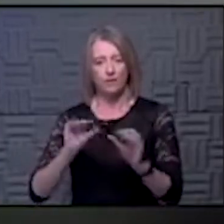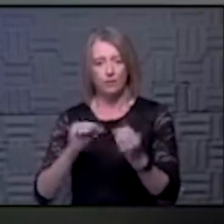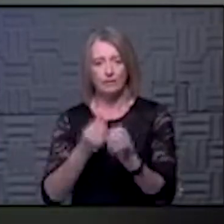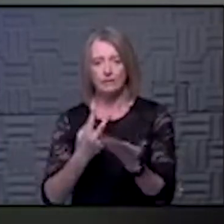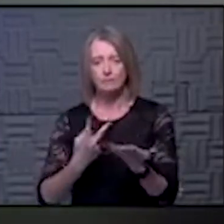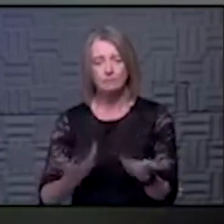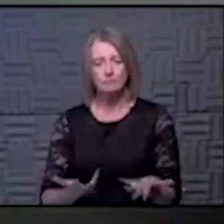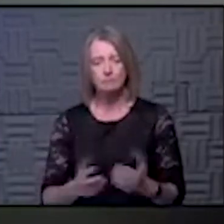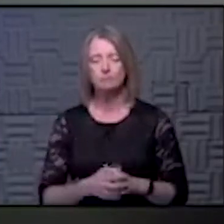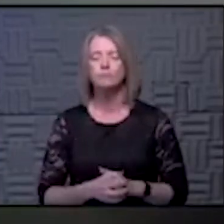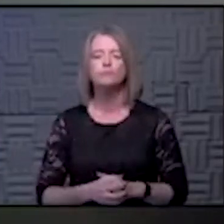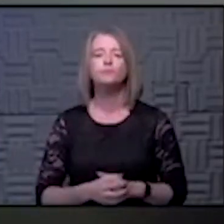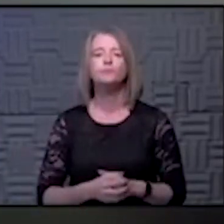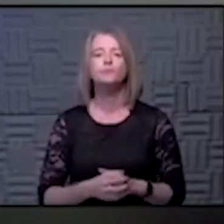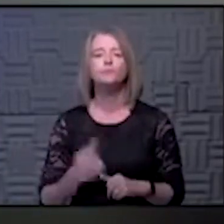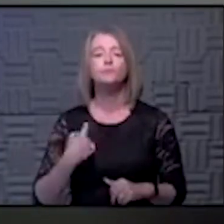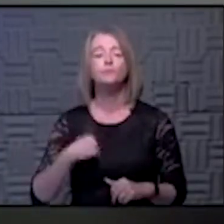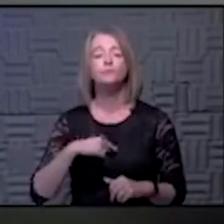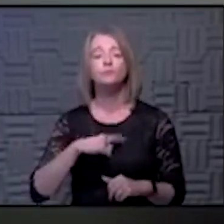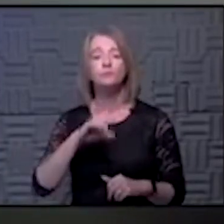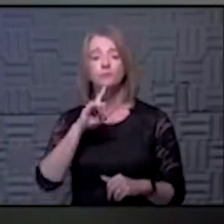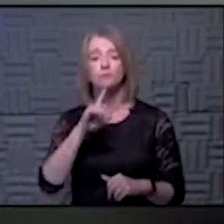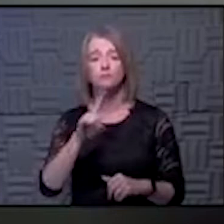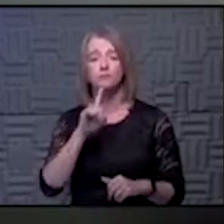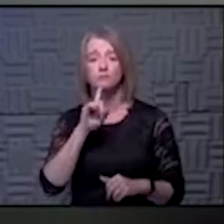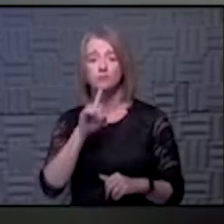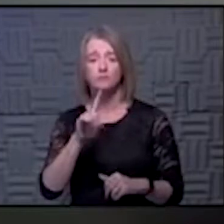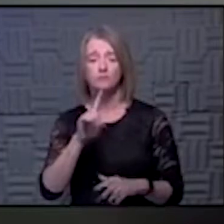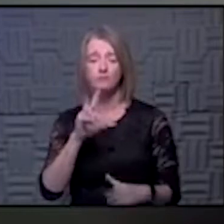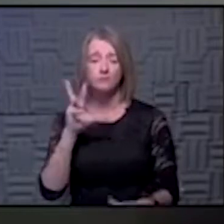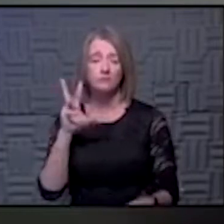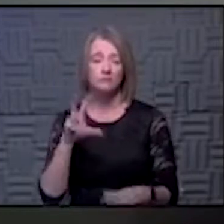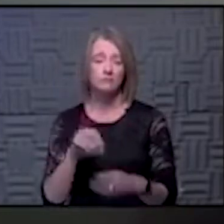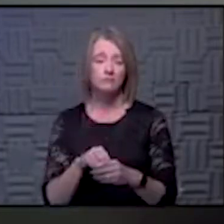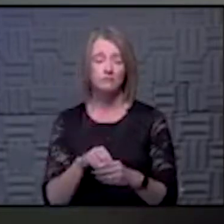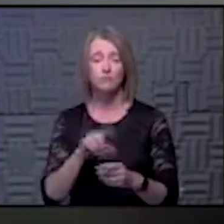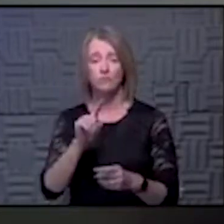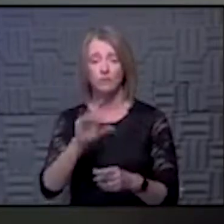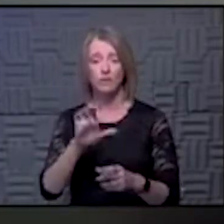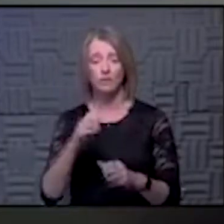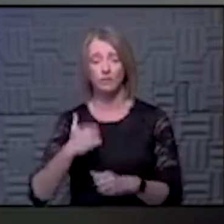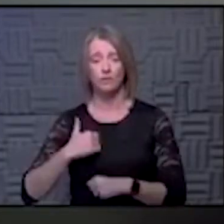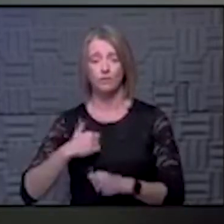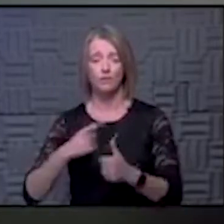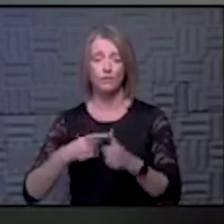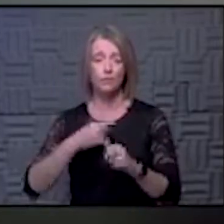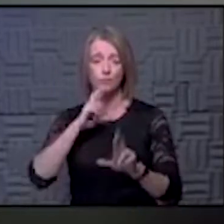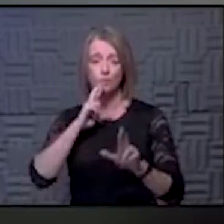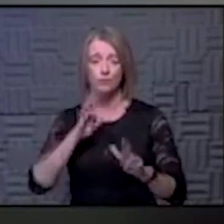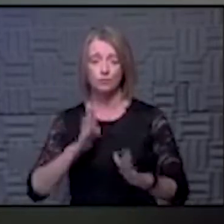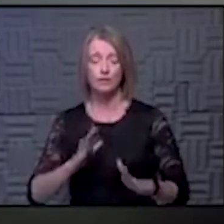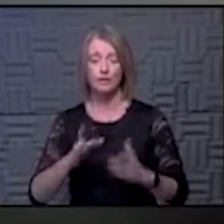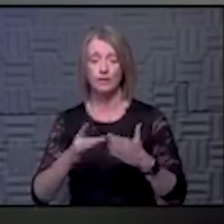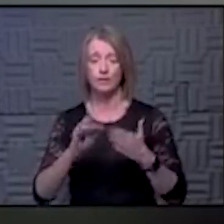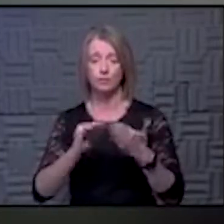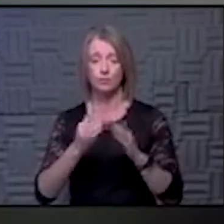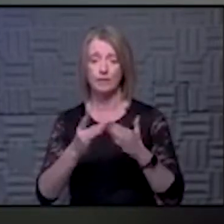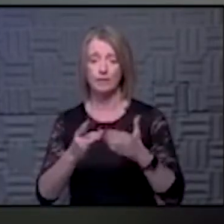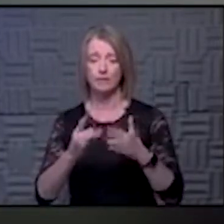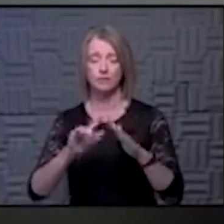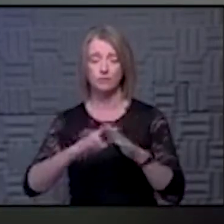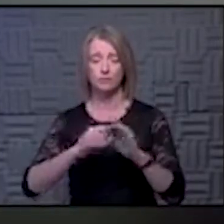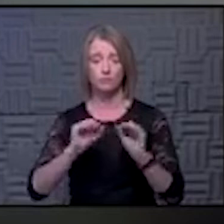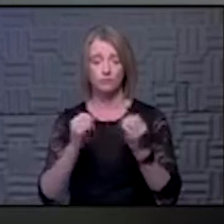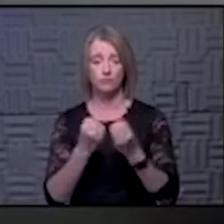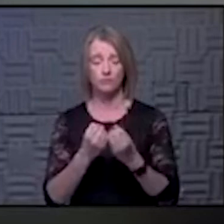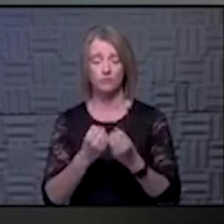sure. So we are really comprised of over 100 veterans, first responders, and community leaders that started this